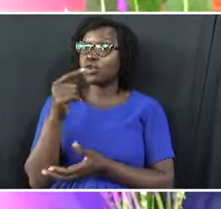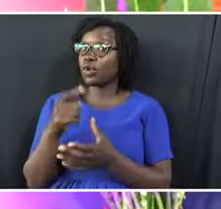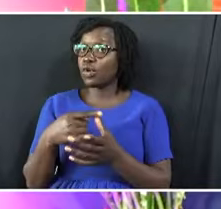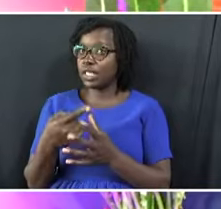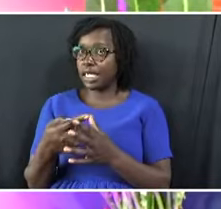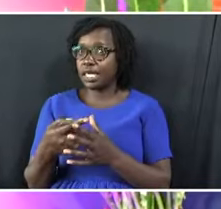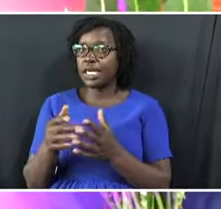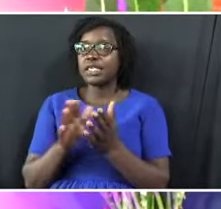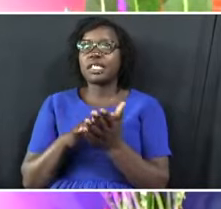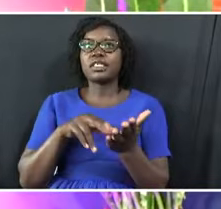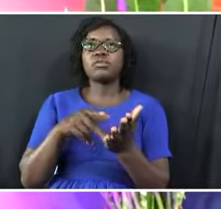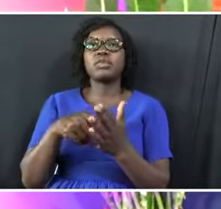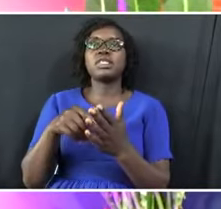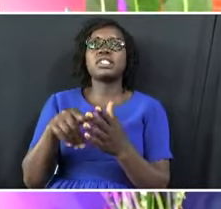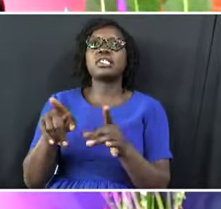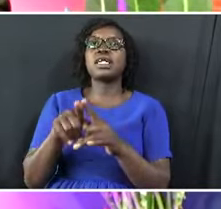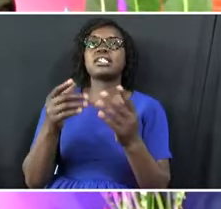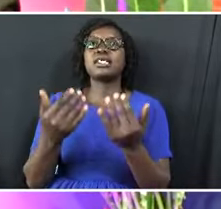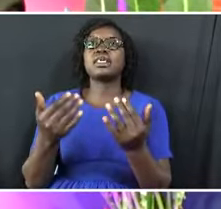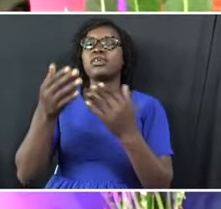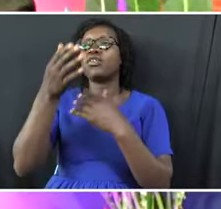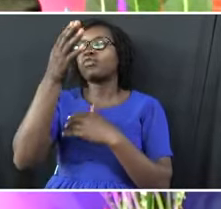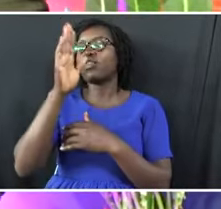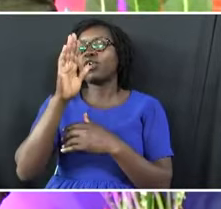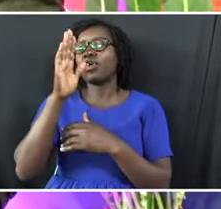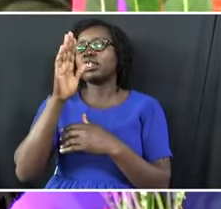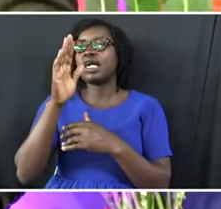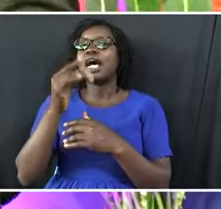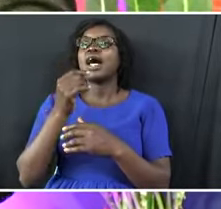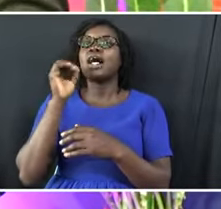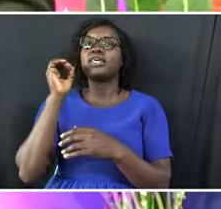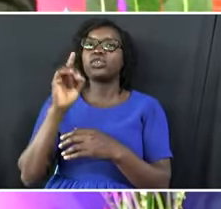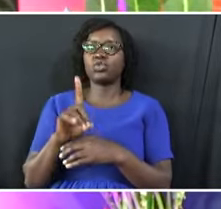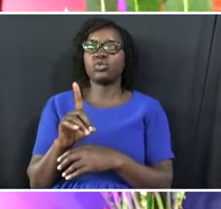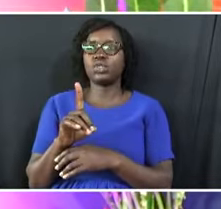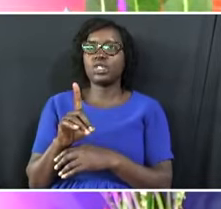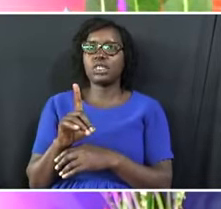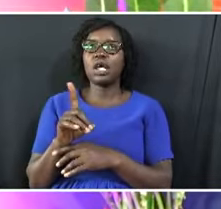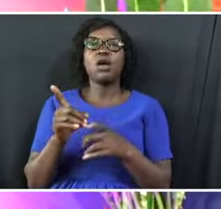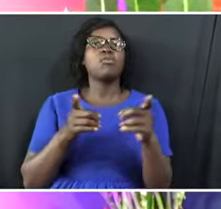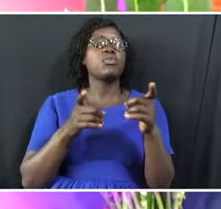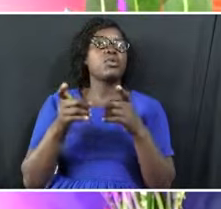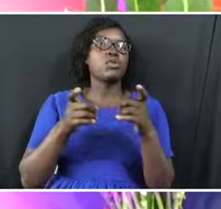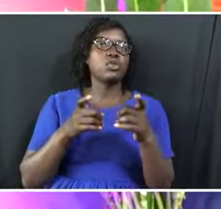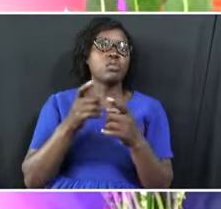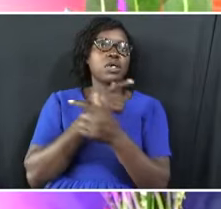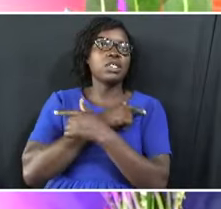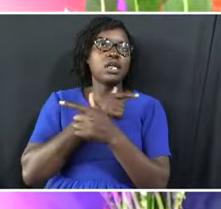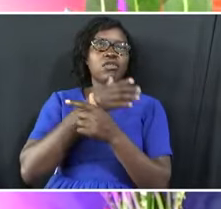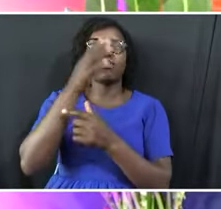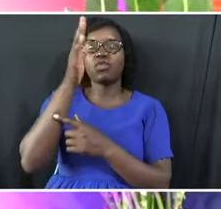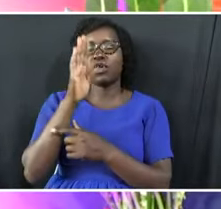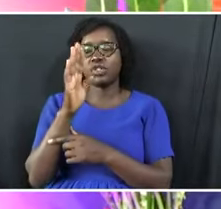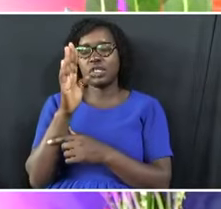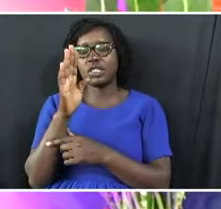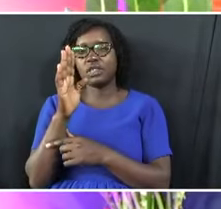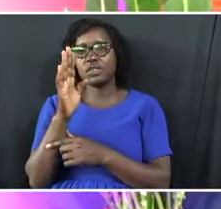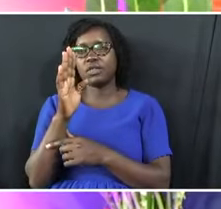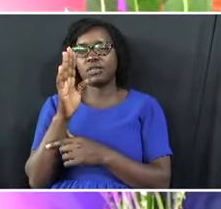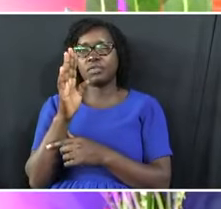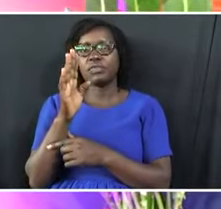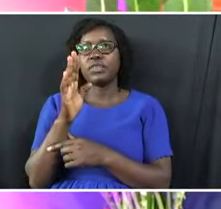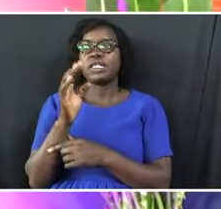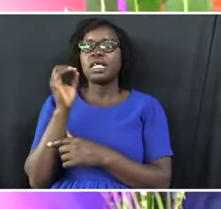that is to mean, as a child of God, I'm supposed to be controlled by the love of God.